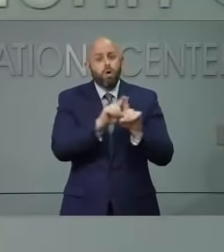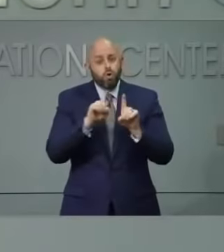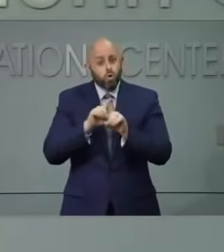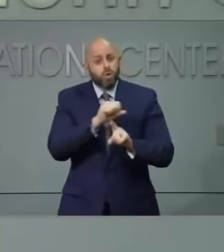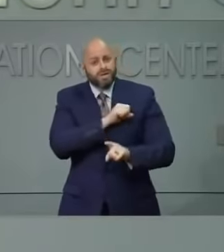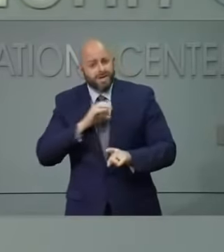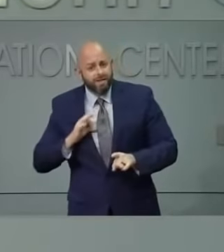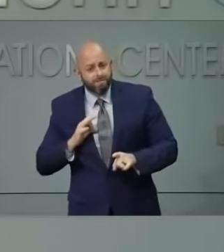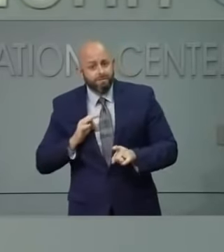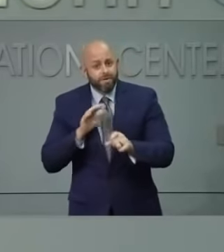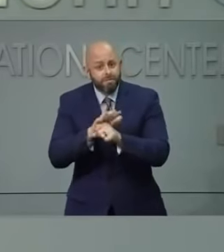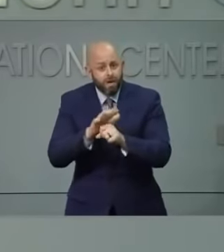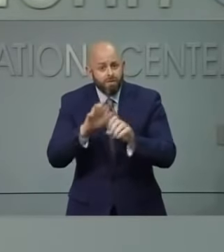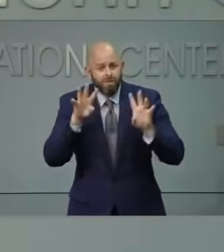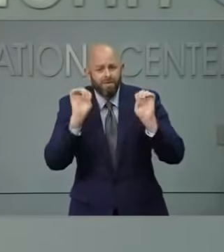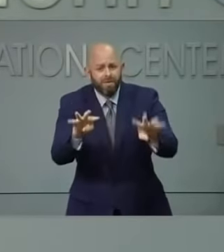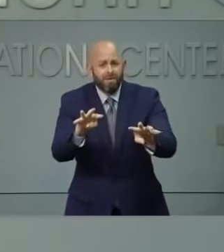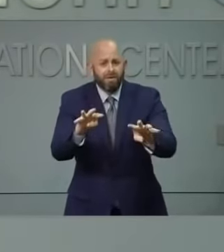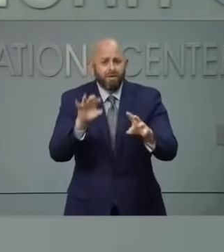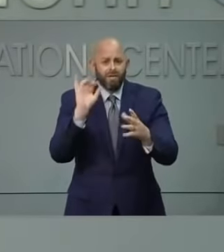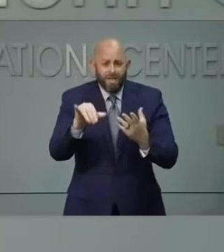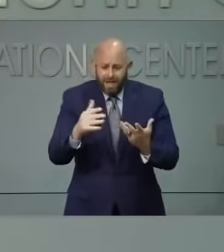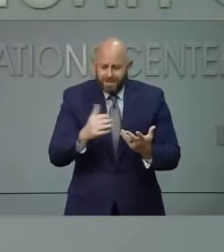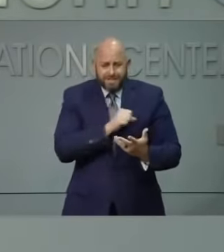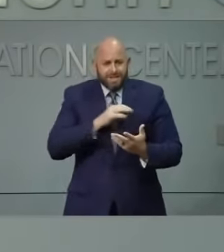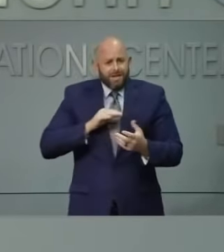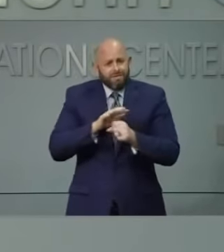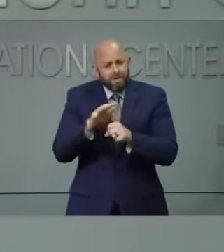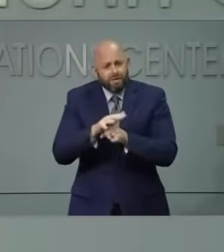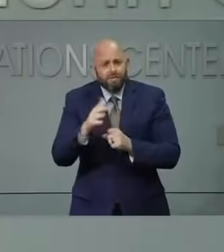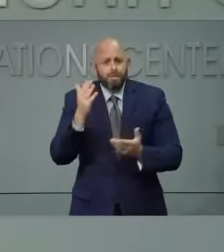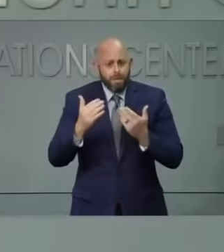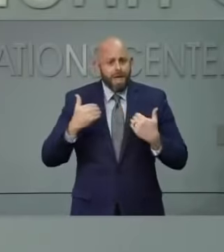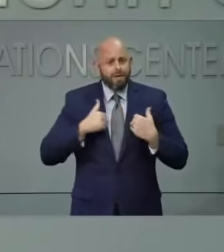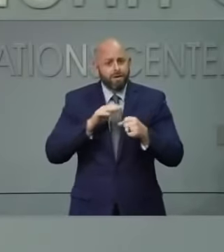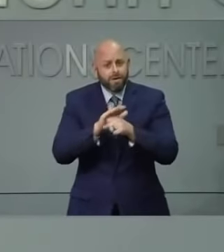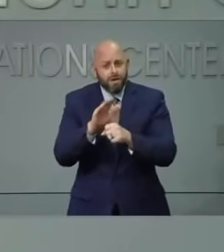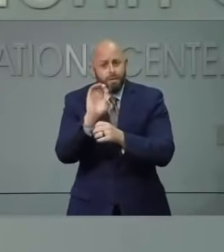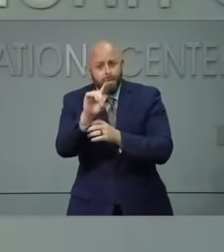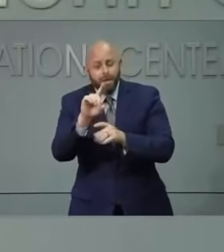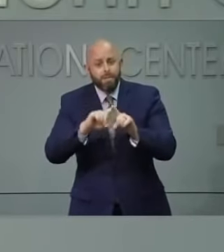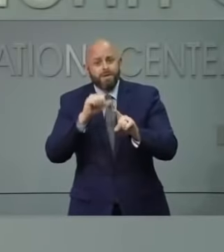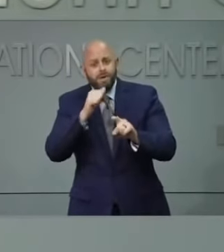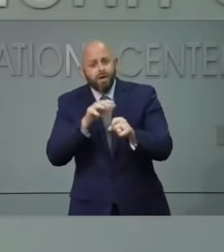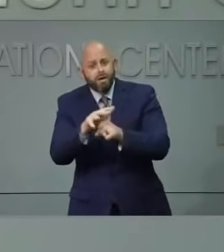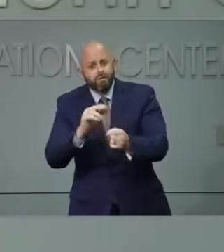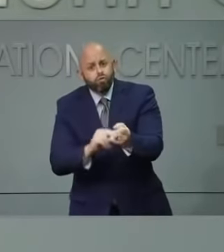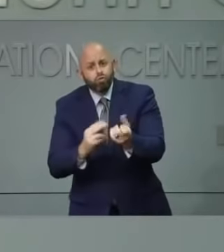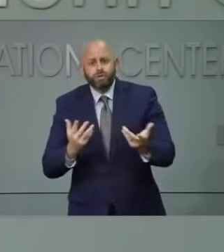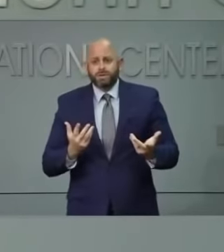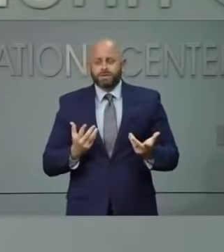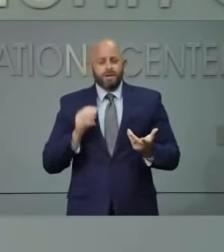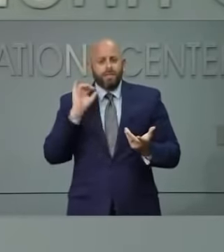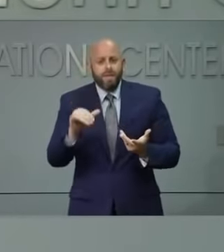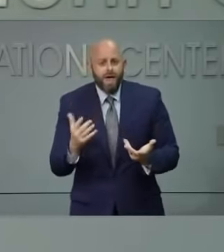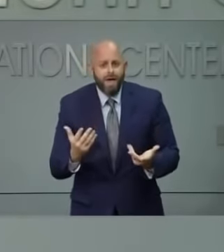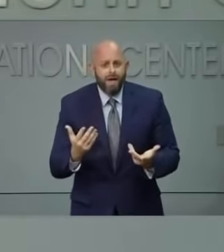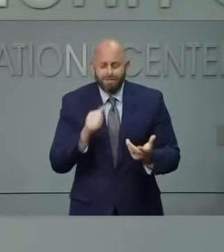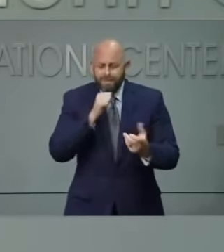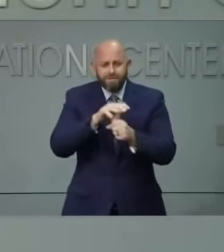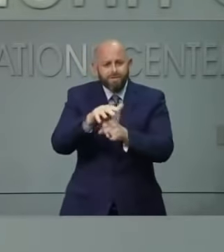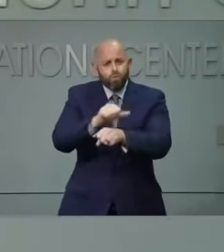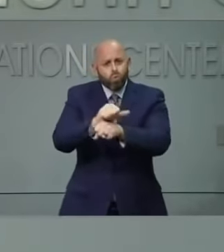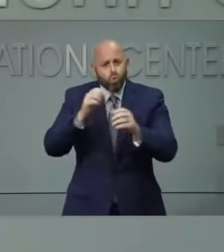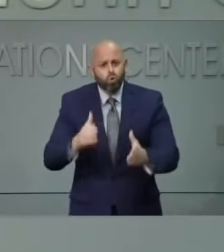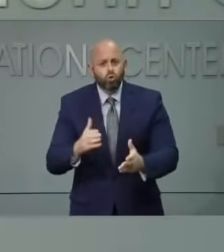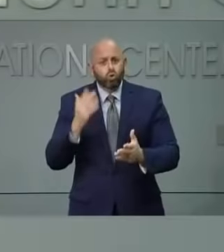to take care of the people. They may have additional bed capacity that they may not be able to put patients there because they may